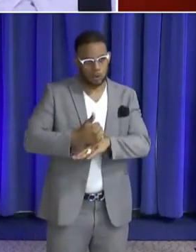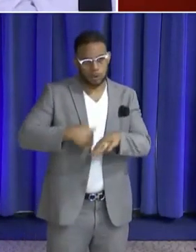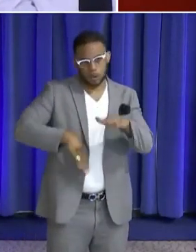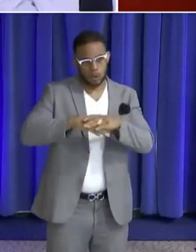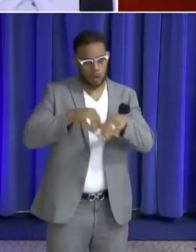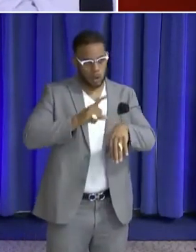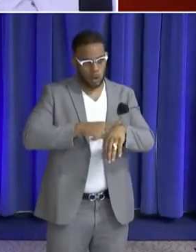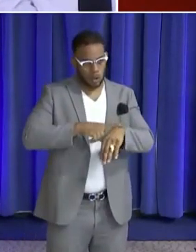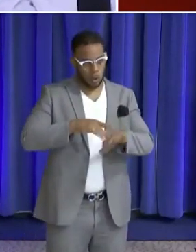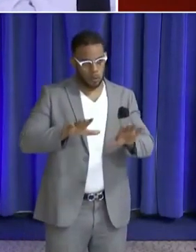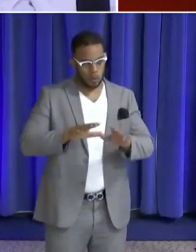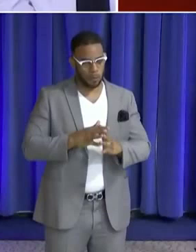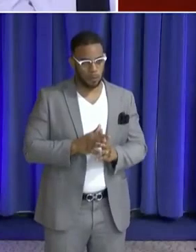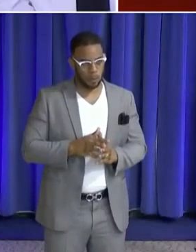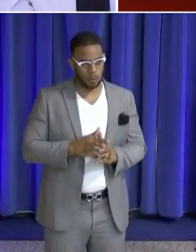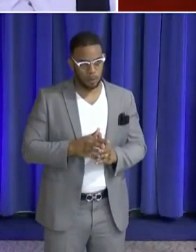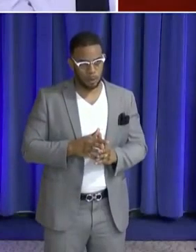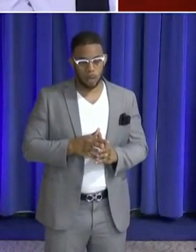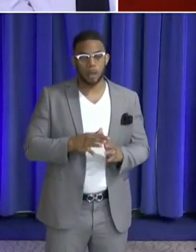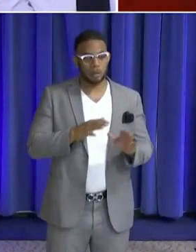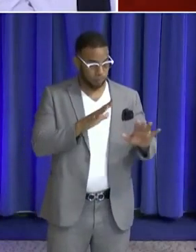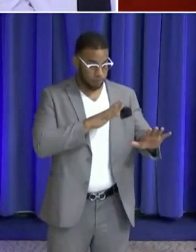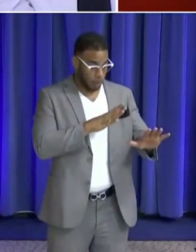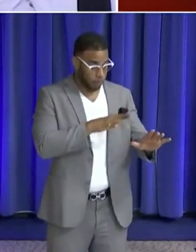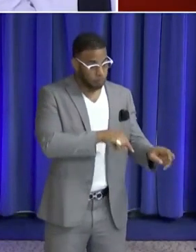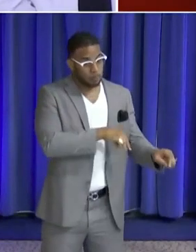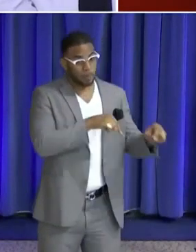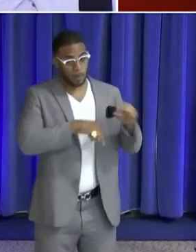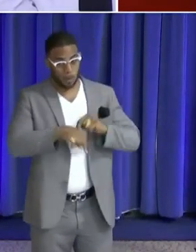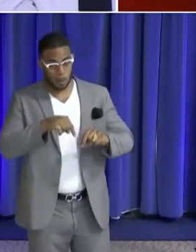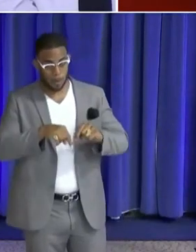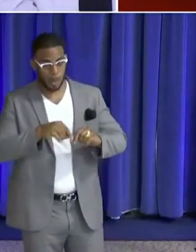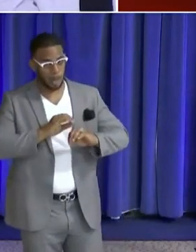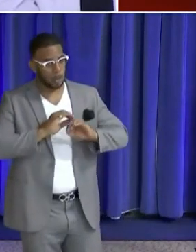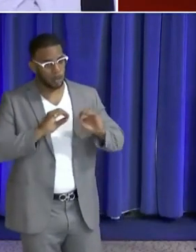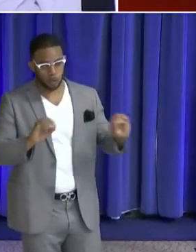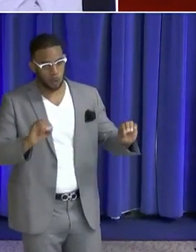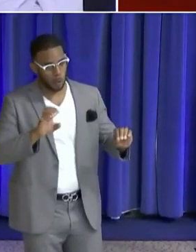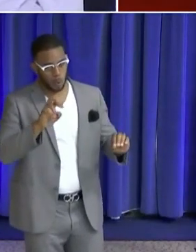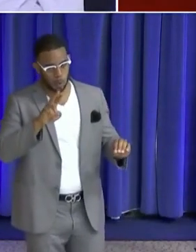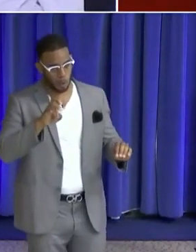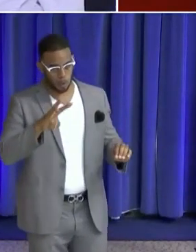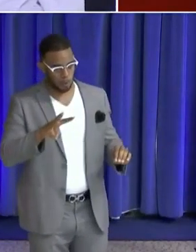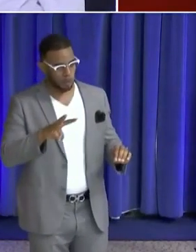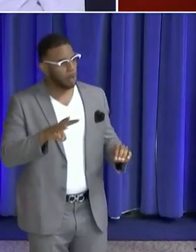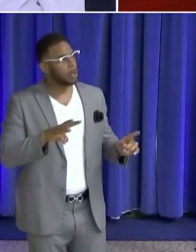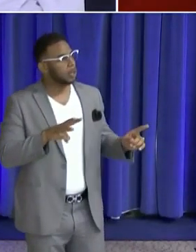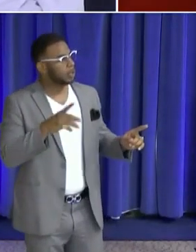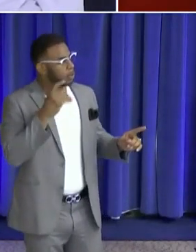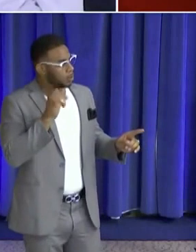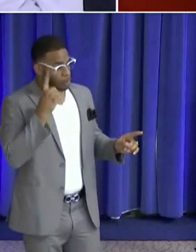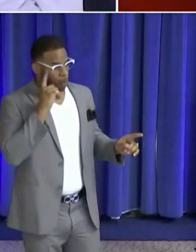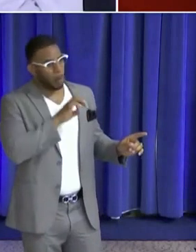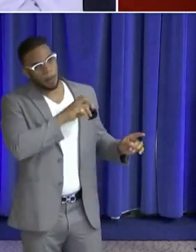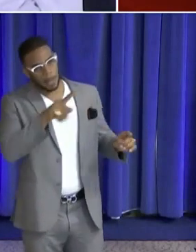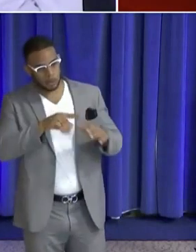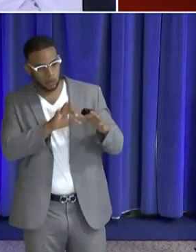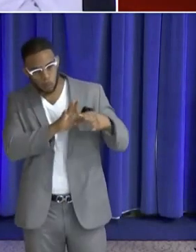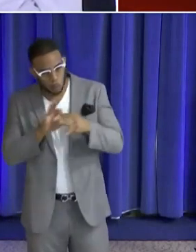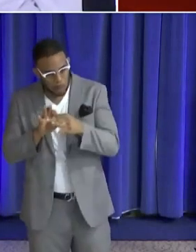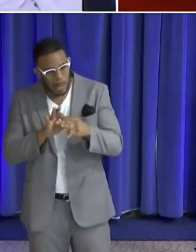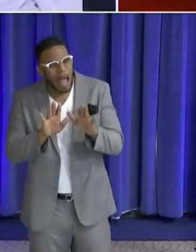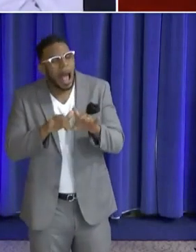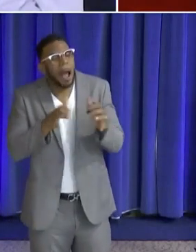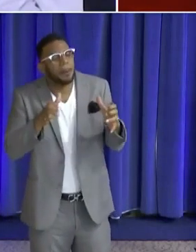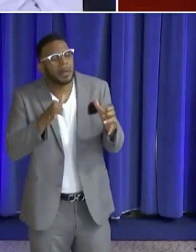Okay, great. So going back to kind of another stab at Harry's question about Sure. the coordination and how